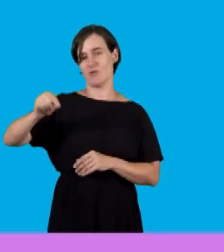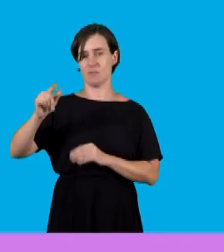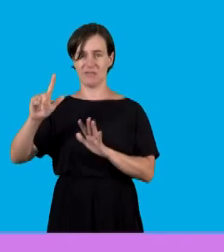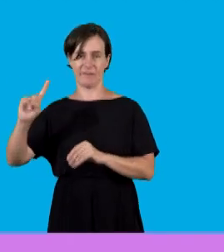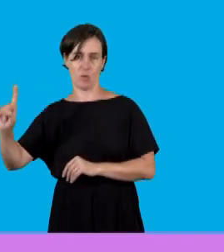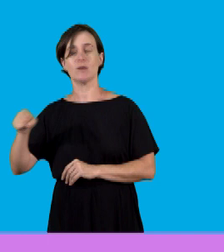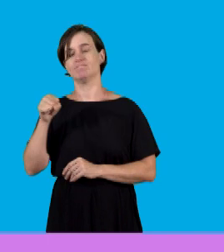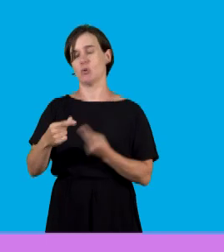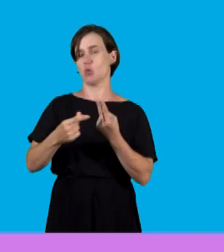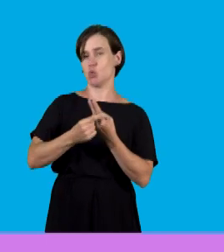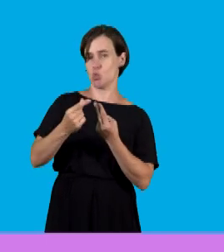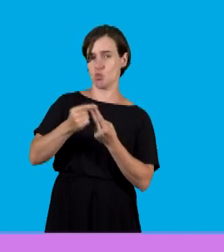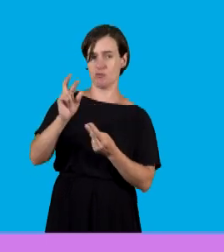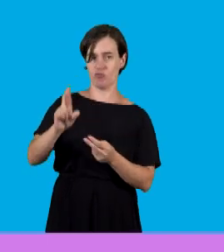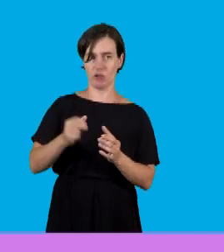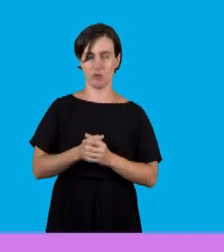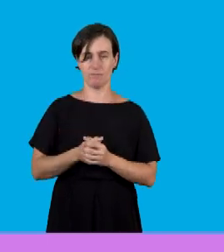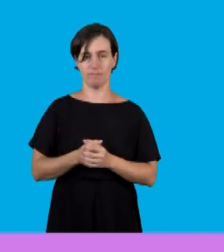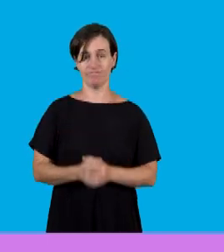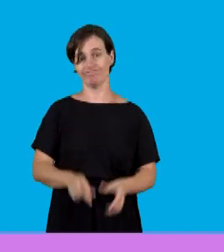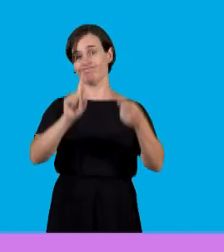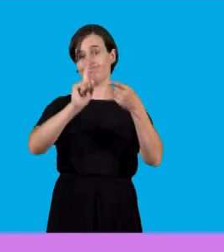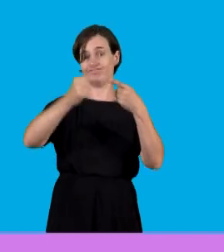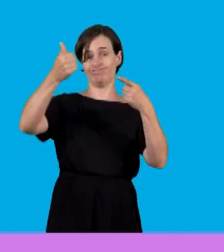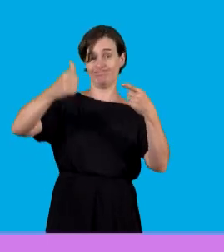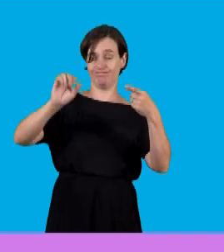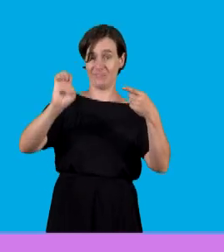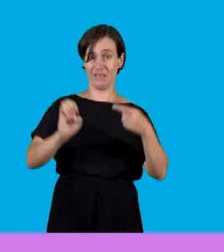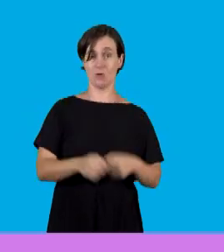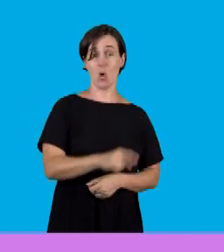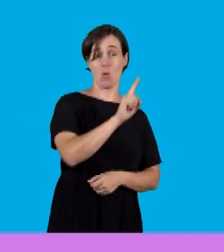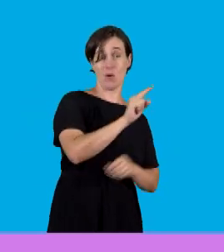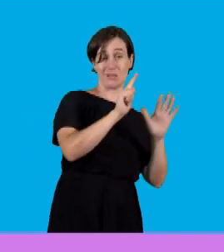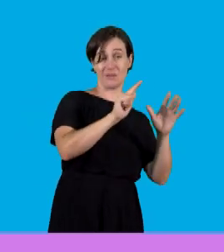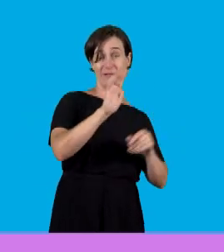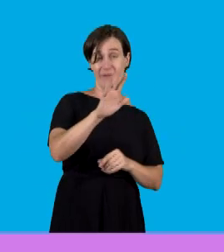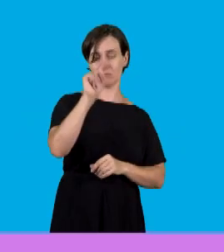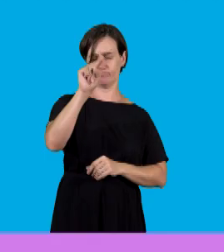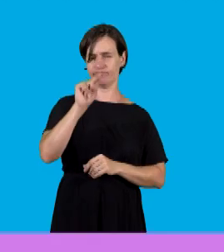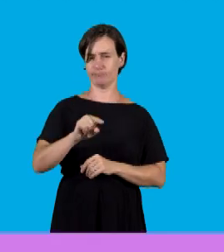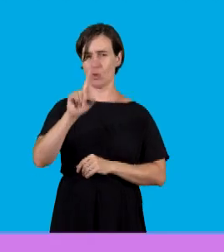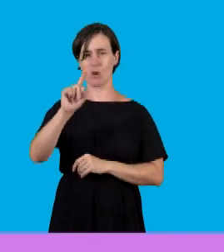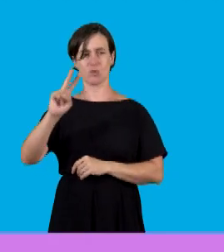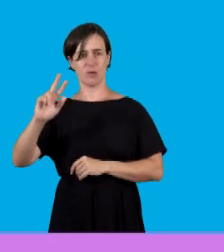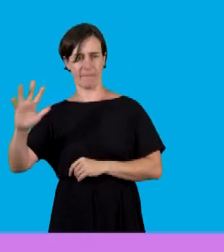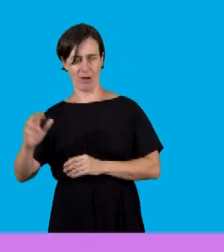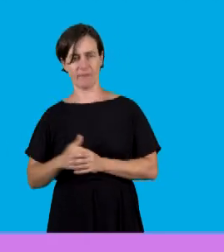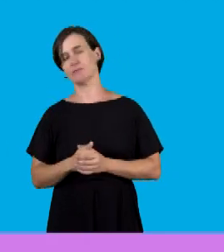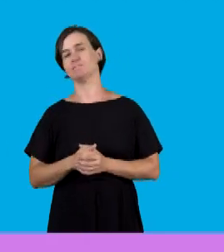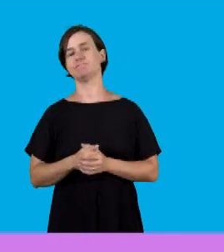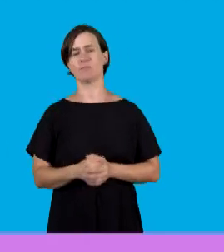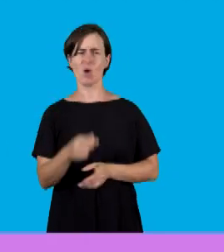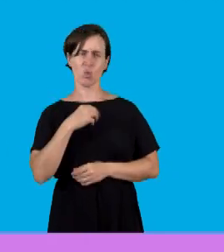5.71. So that is your unit ratio. Then we do the last one, 175 is to 125.